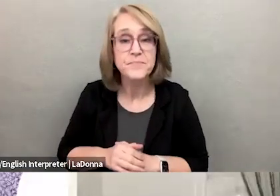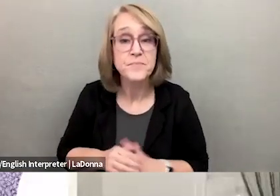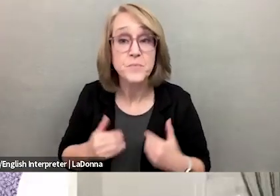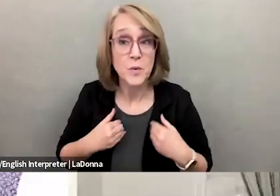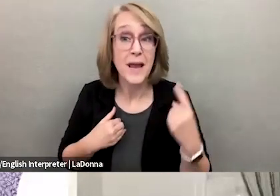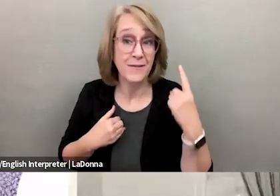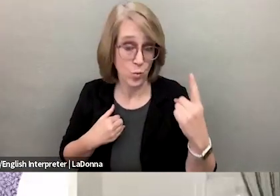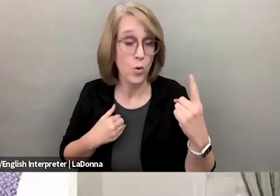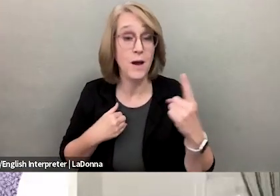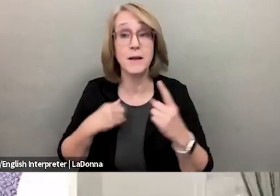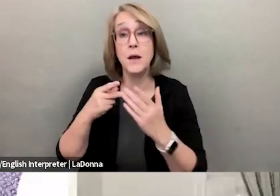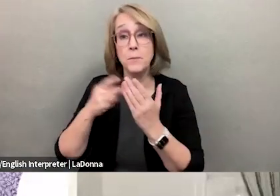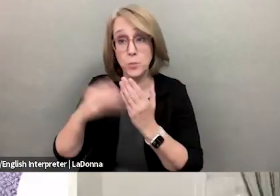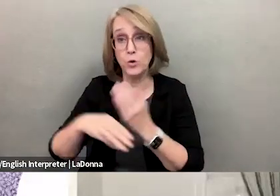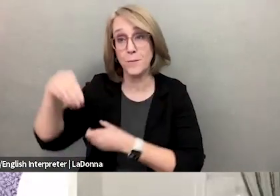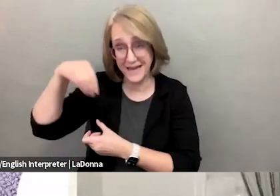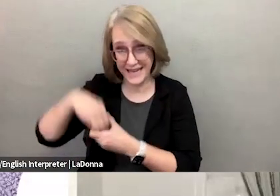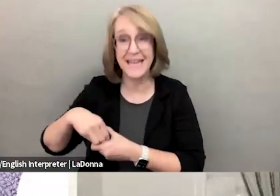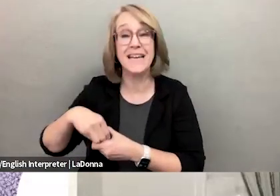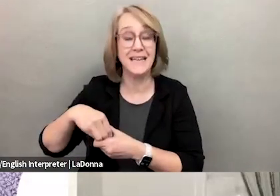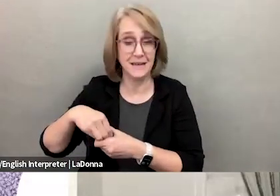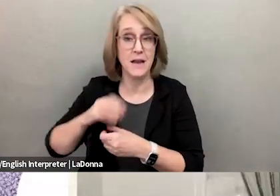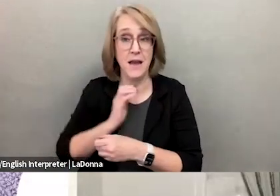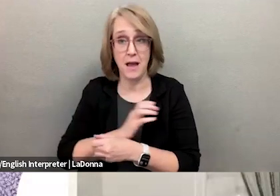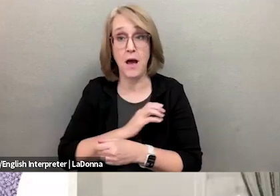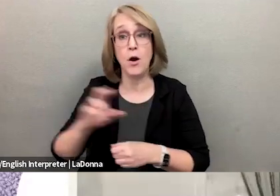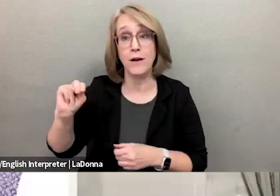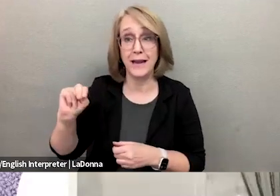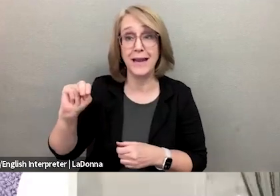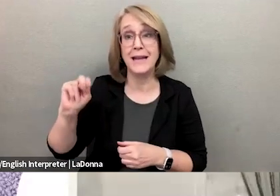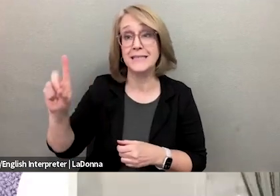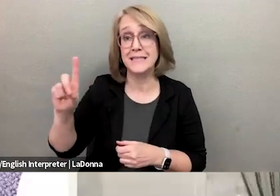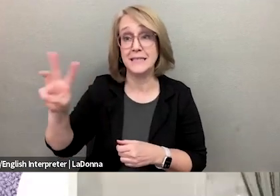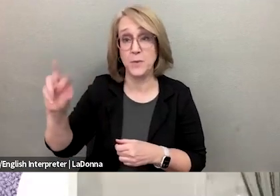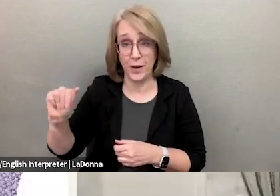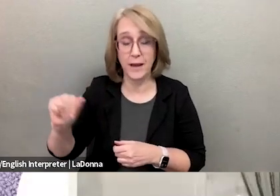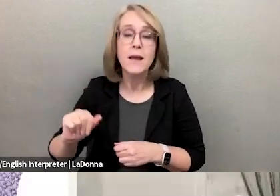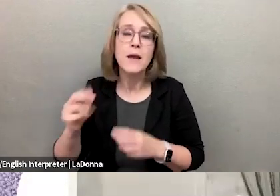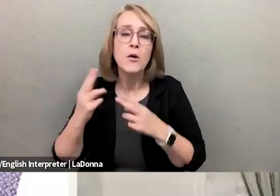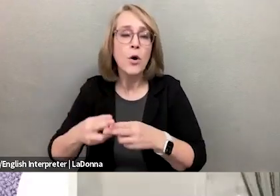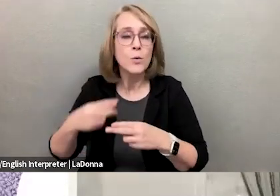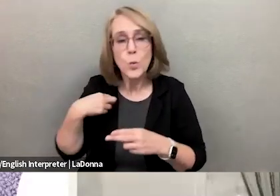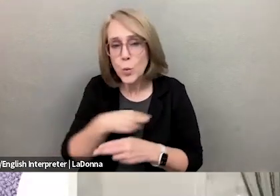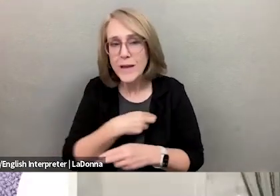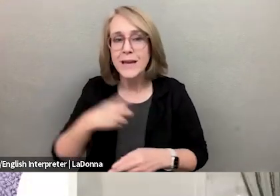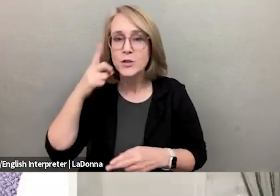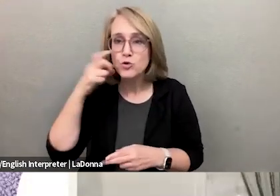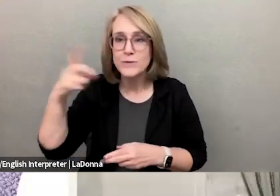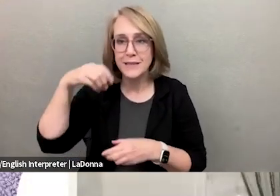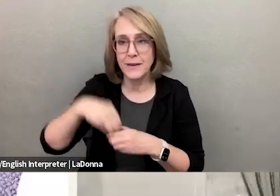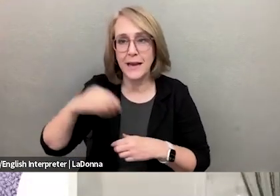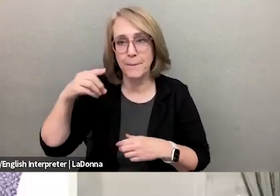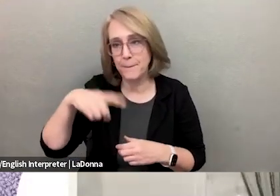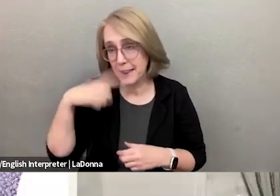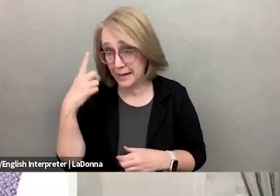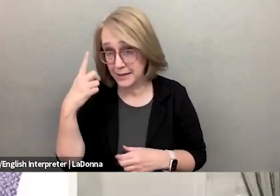in Black that centers the voices and experiences of Black, Afro-Latino, and Afro-descendant domestic workers.